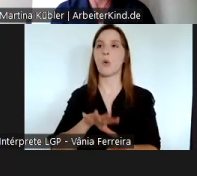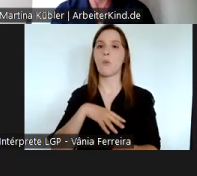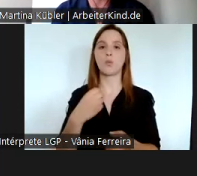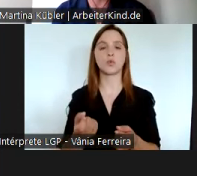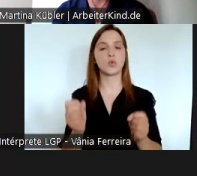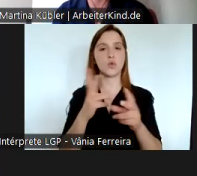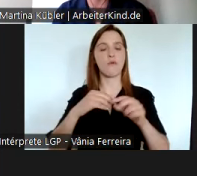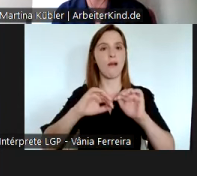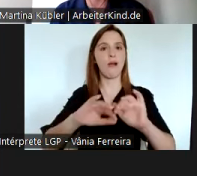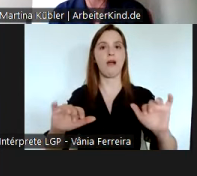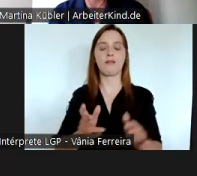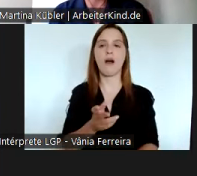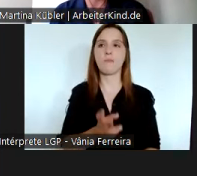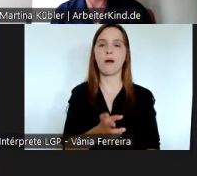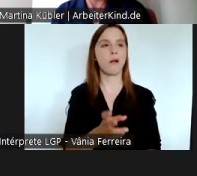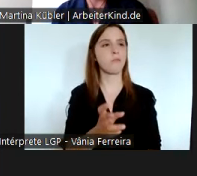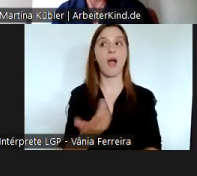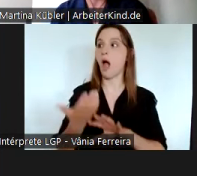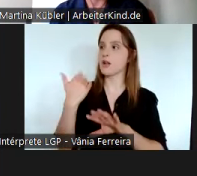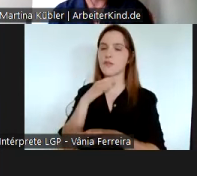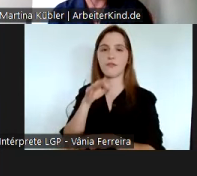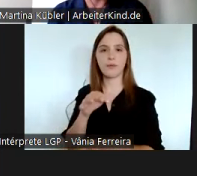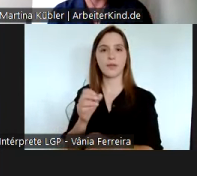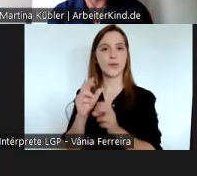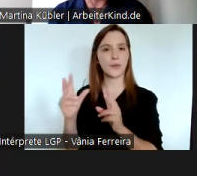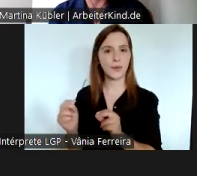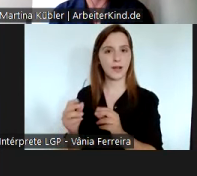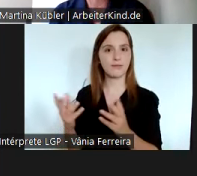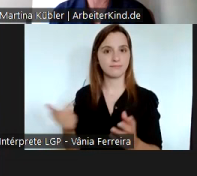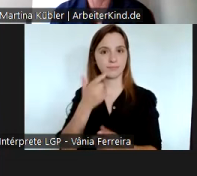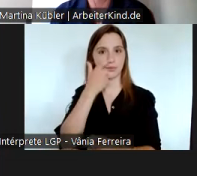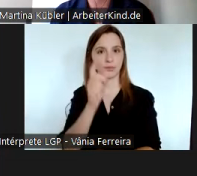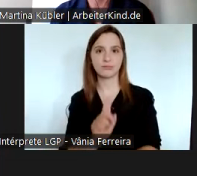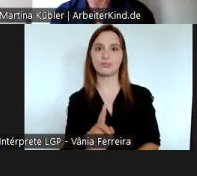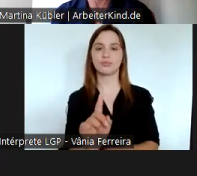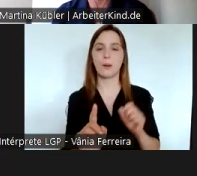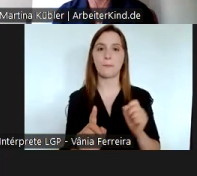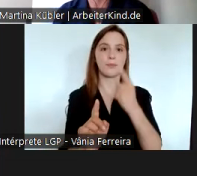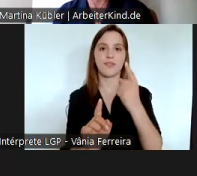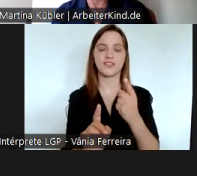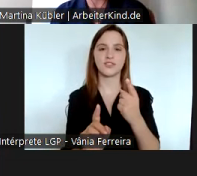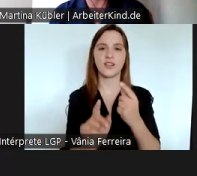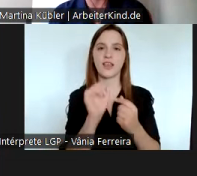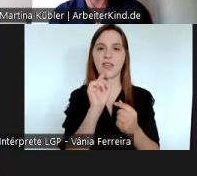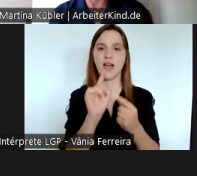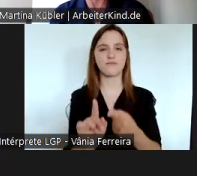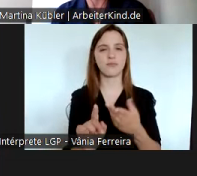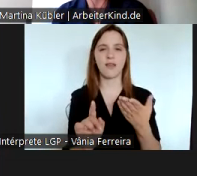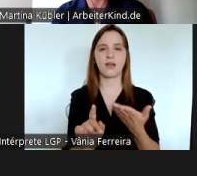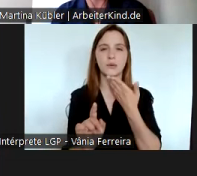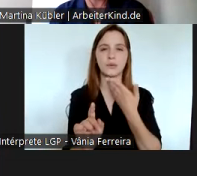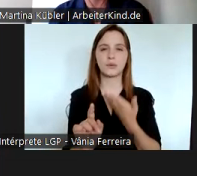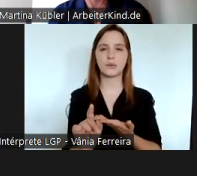else in their family has been to before. And they have sort of a unique skill set, making them